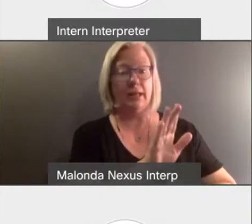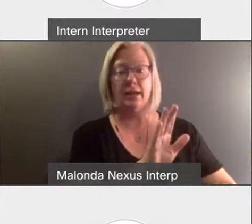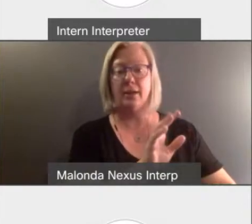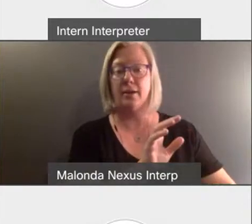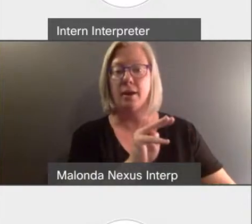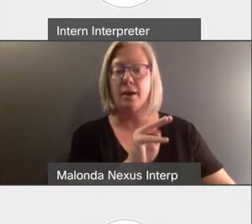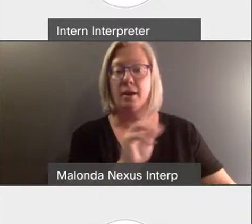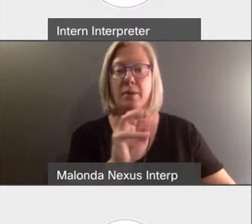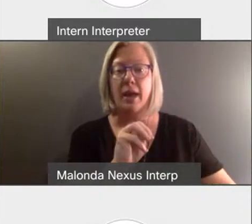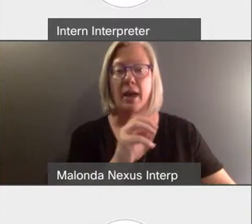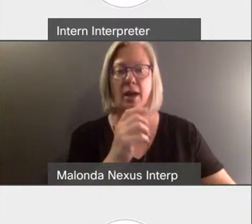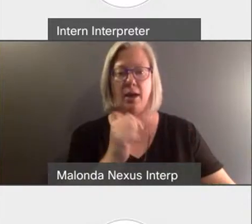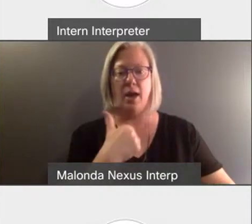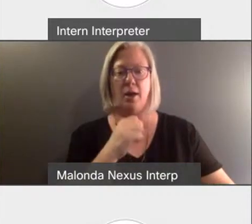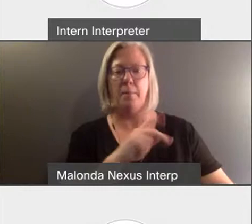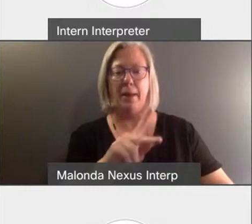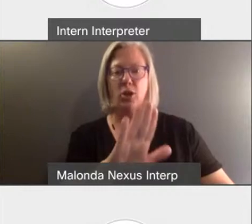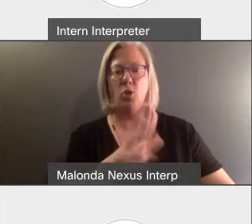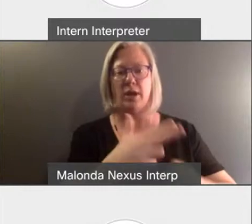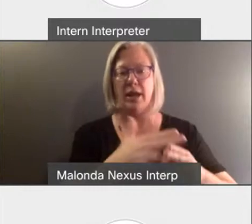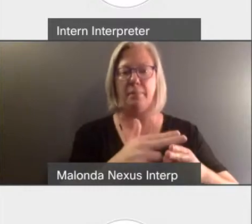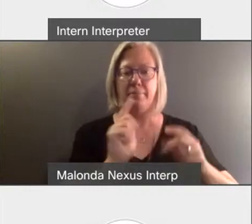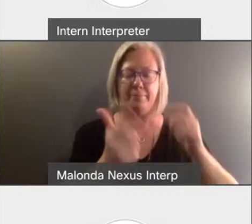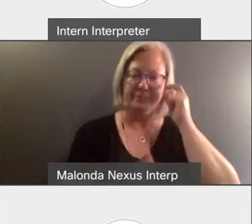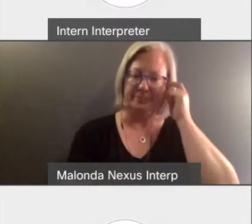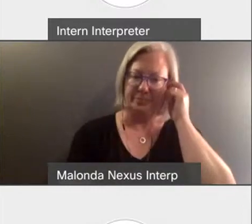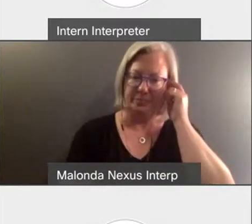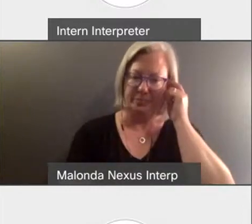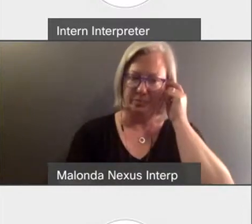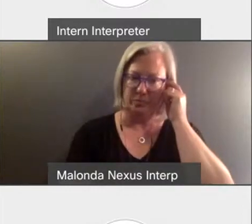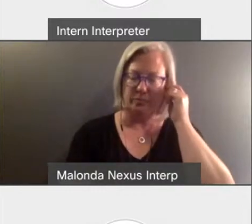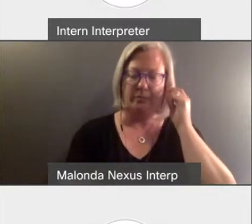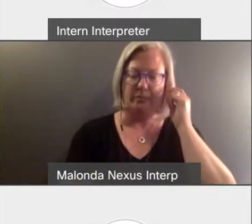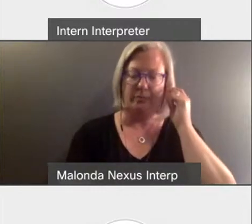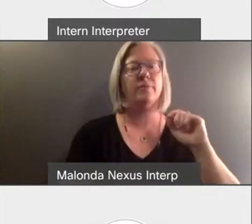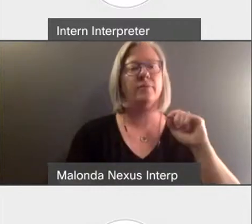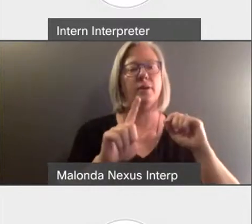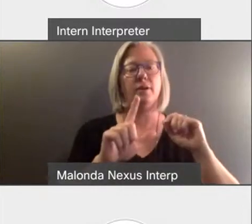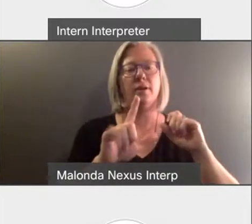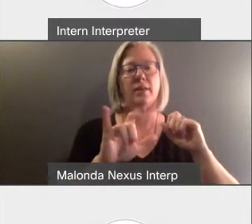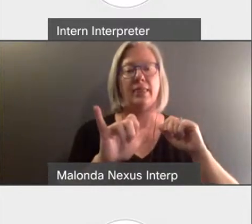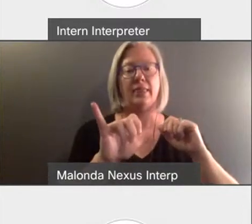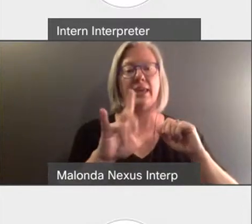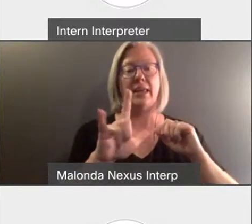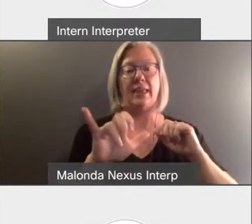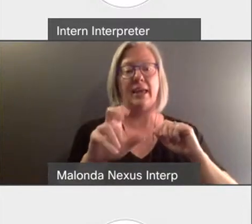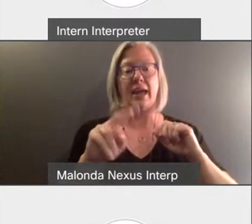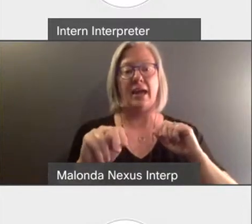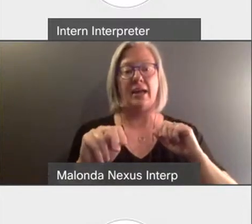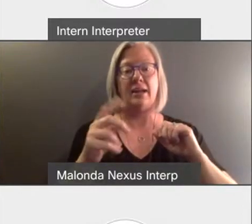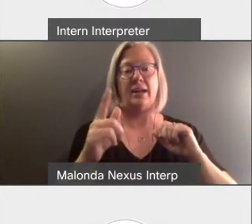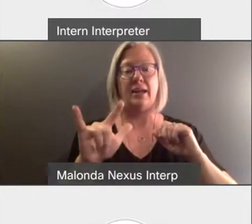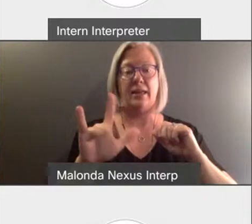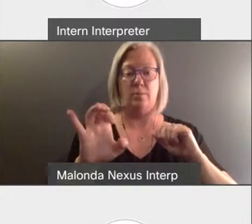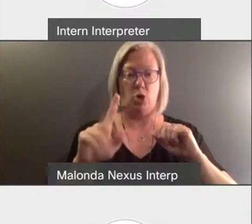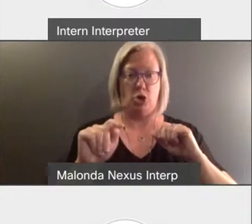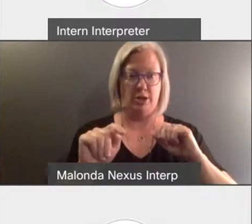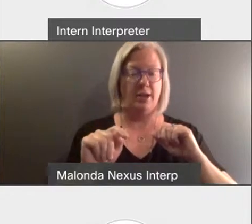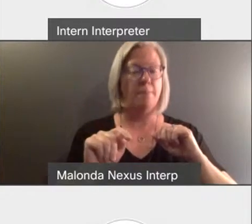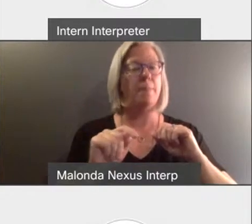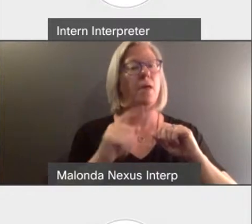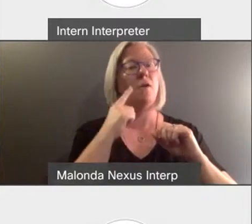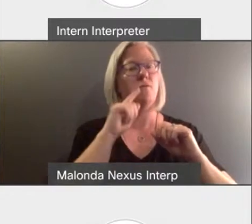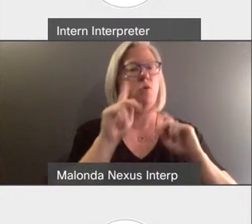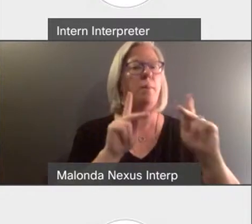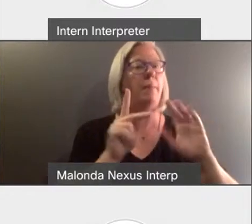sorry. I'll come back and get your name afterwards, ma'am. Lillian Gilbert. Okay, thank you very much. Sir, this is for public